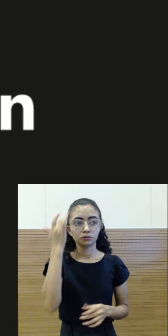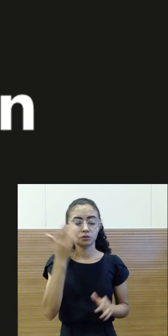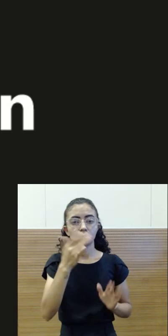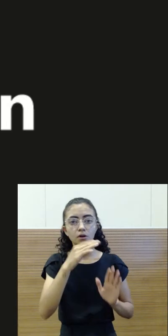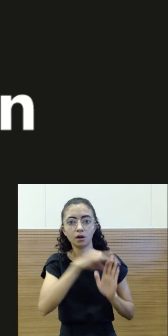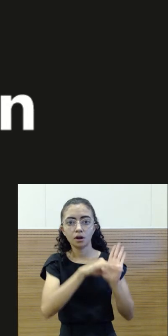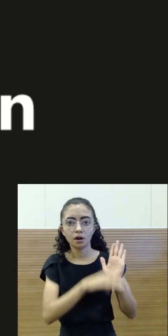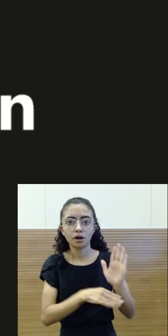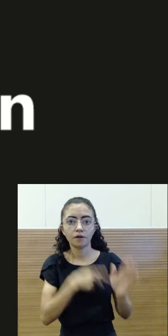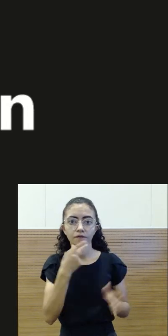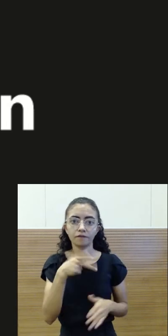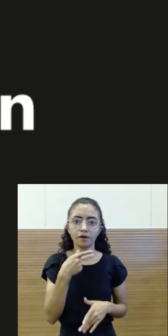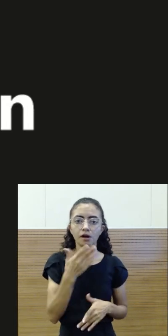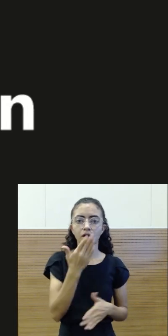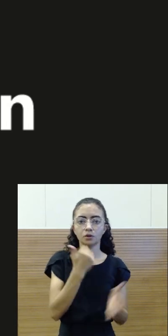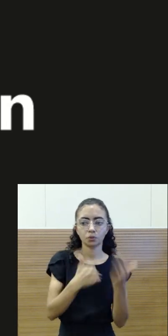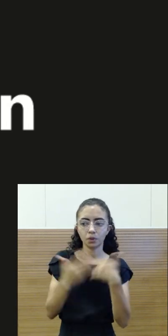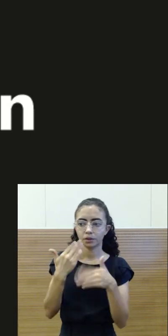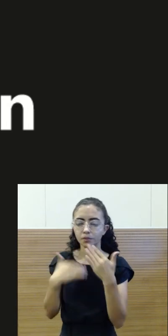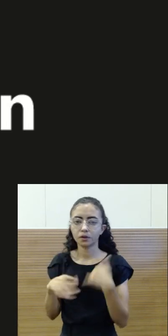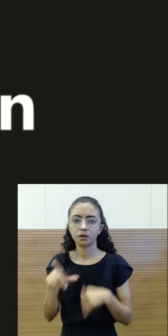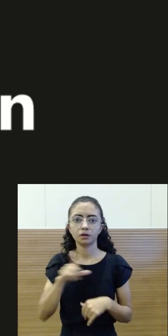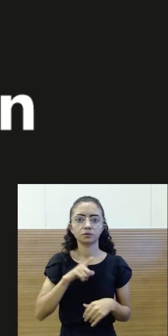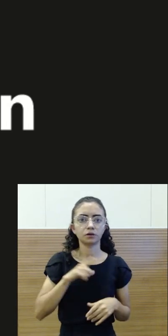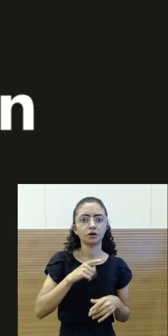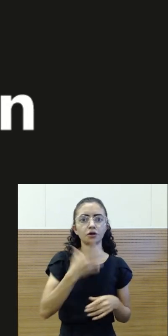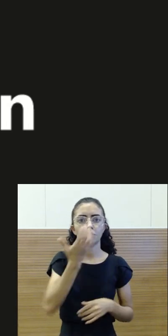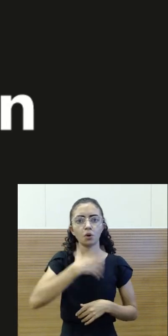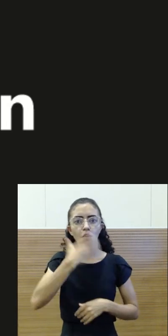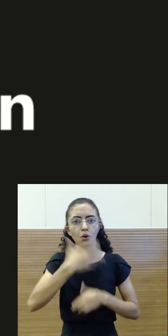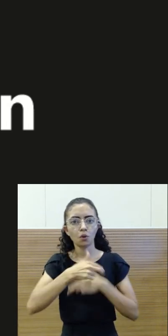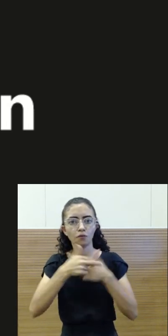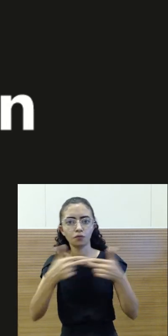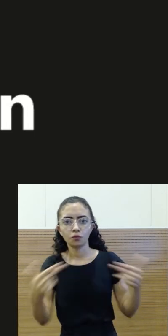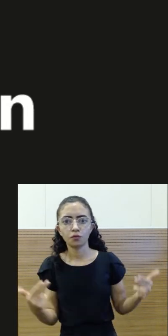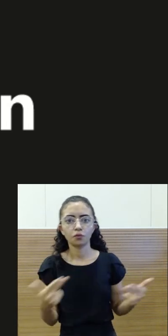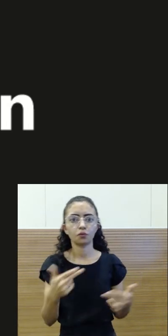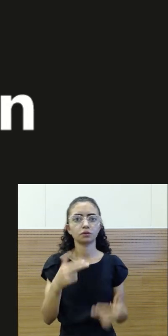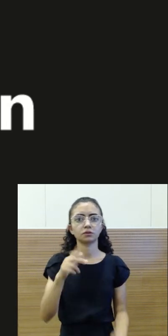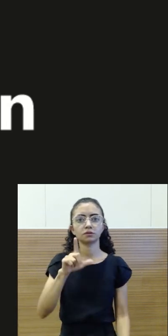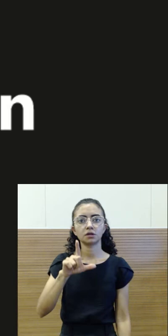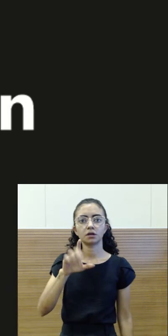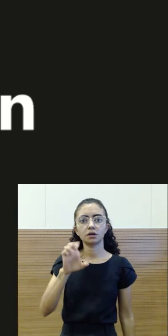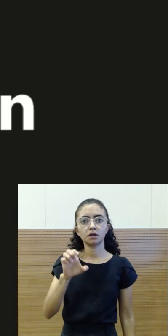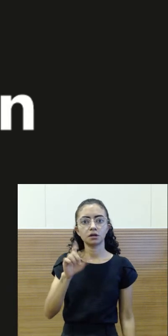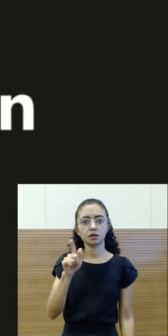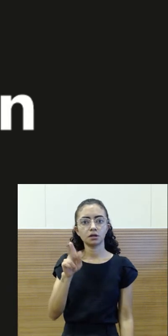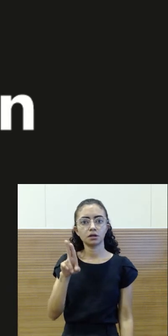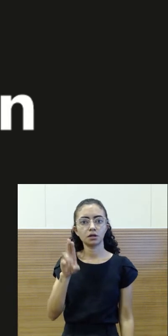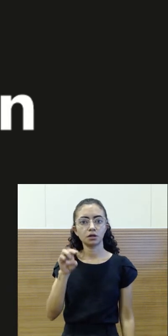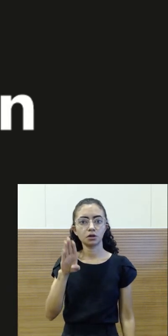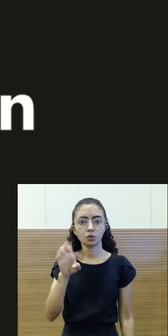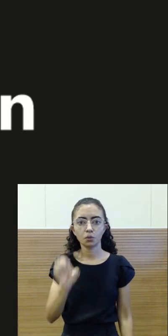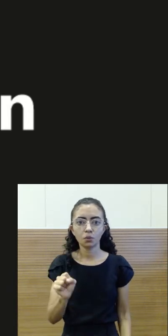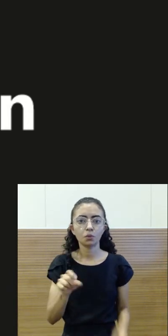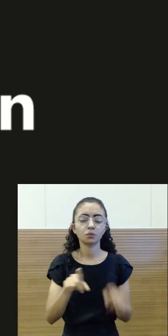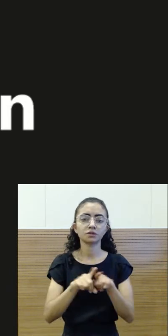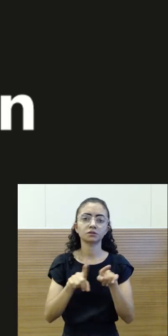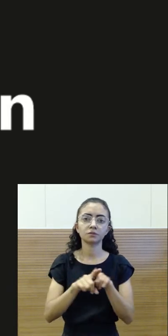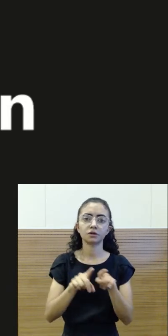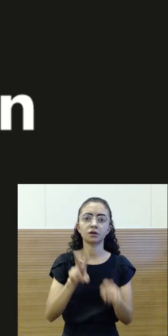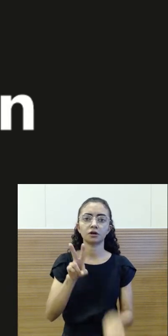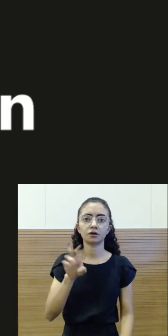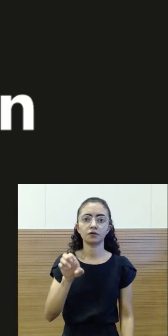of course, usually eaten as snacks. It's crucial the dietary guidelines emphasize